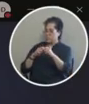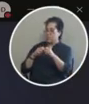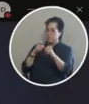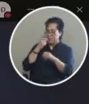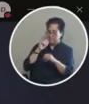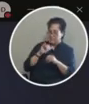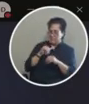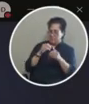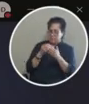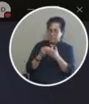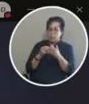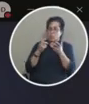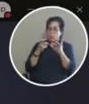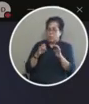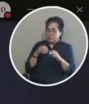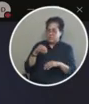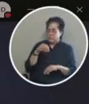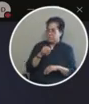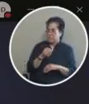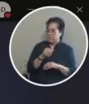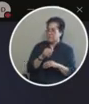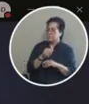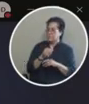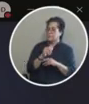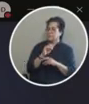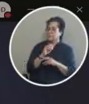this money had already been spent by